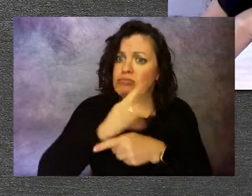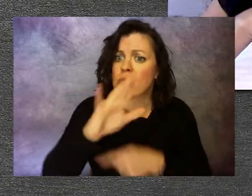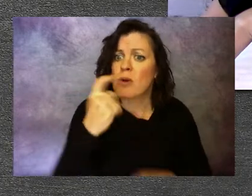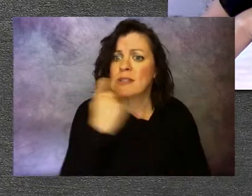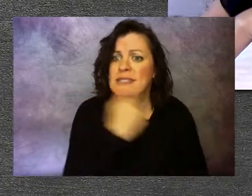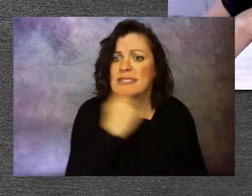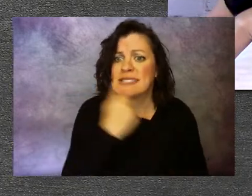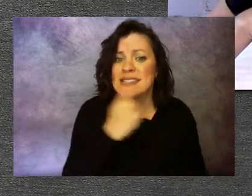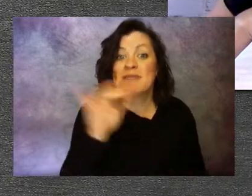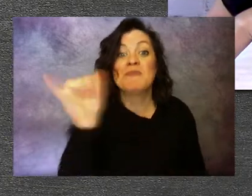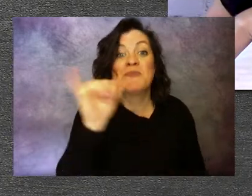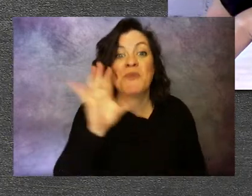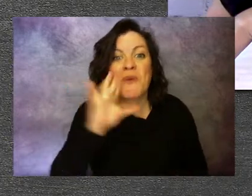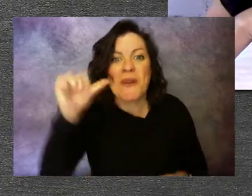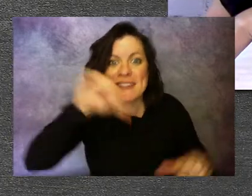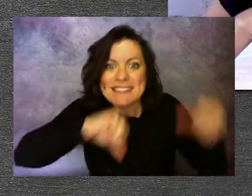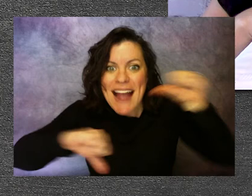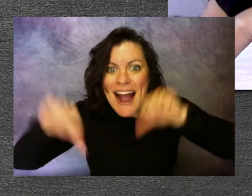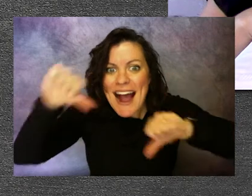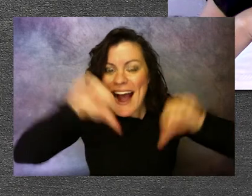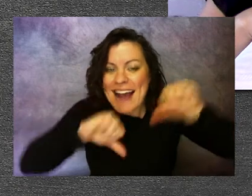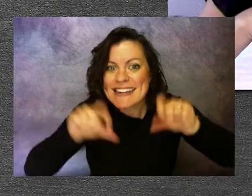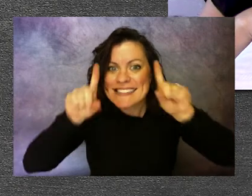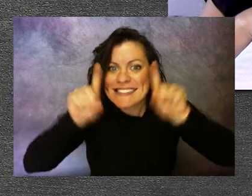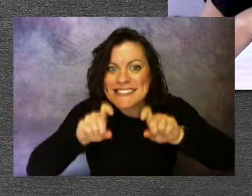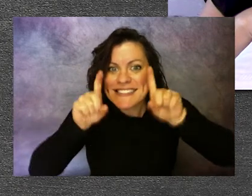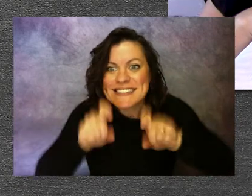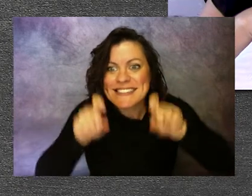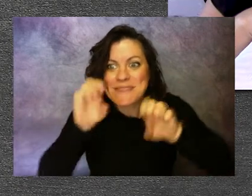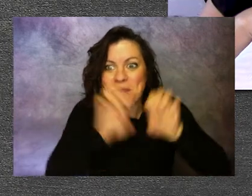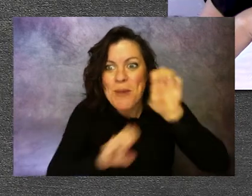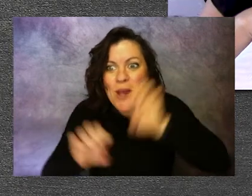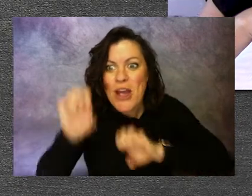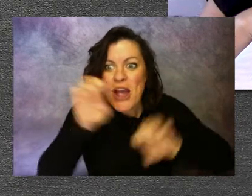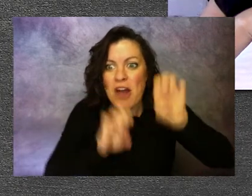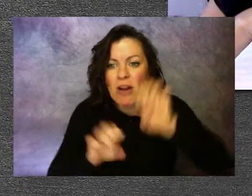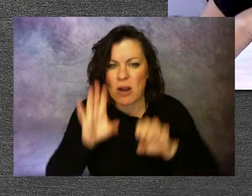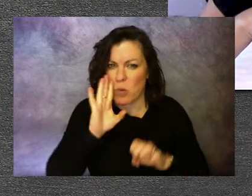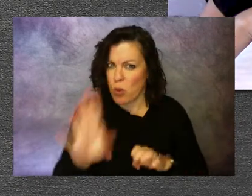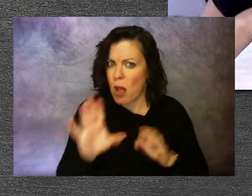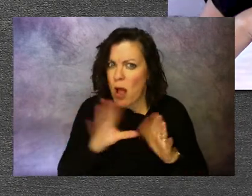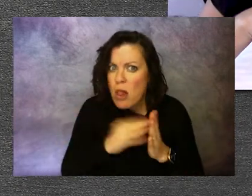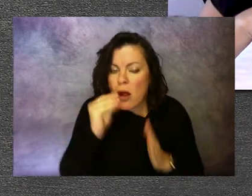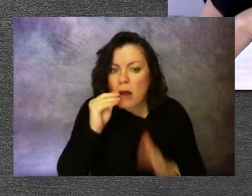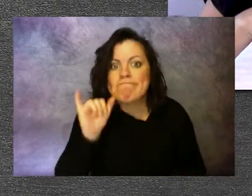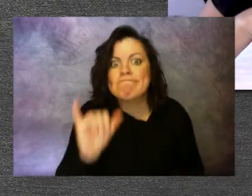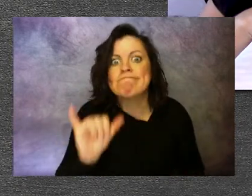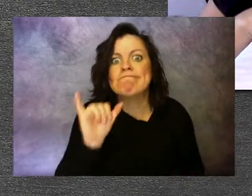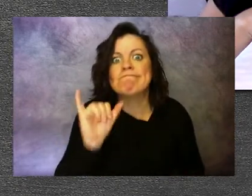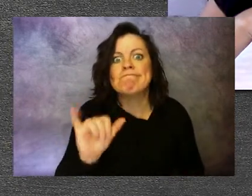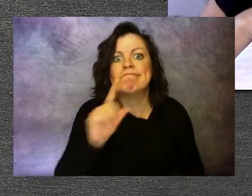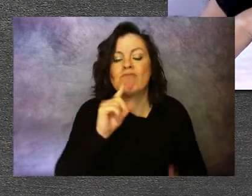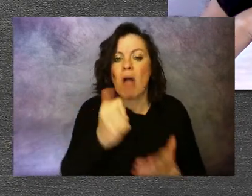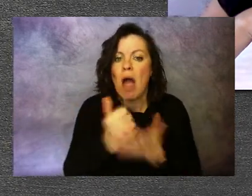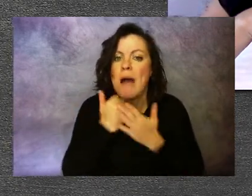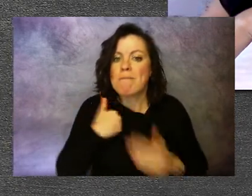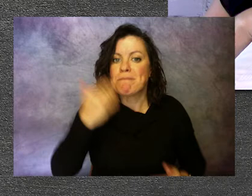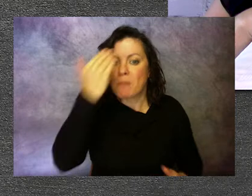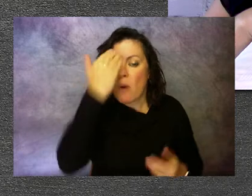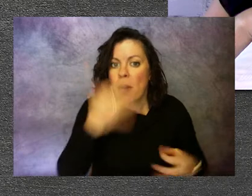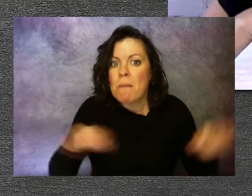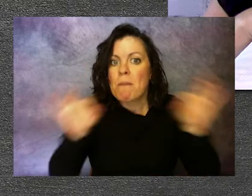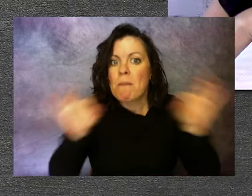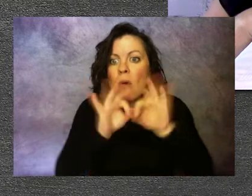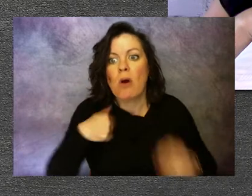little science experiment today about why it's important to brush your teeth. Oh, that sounds like fun. Yes, I love